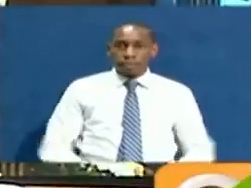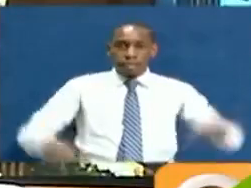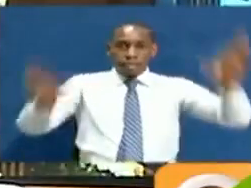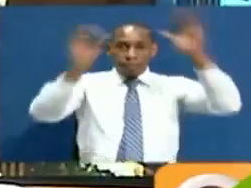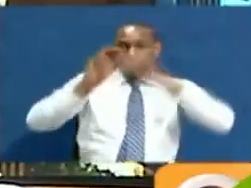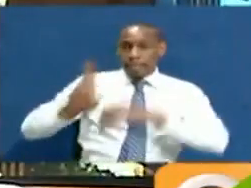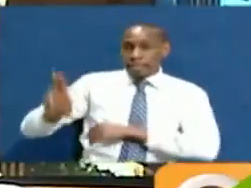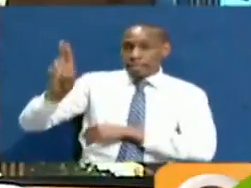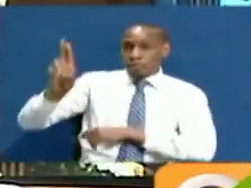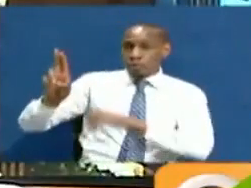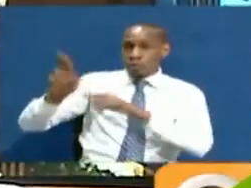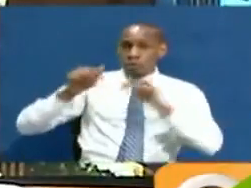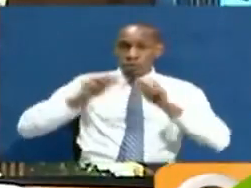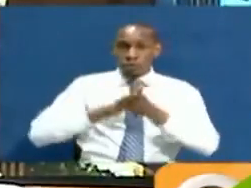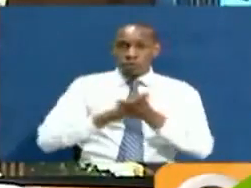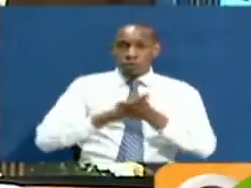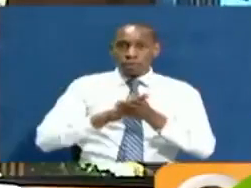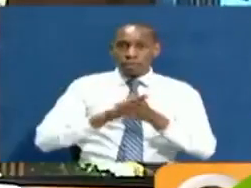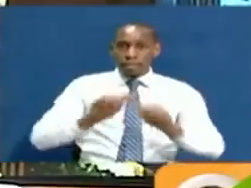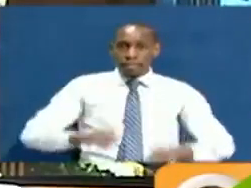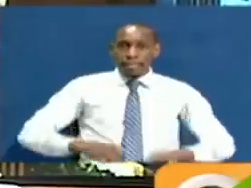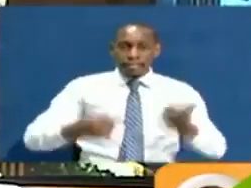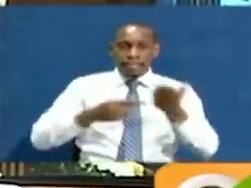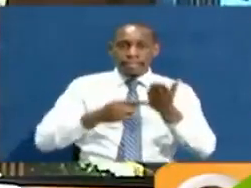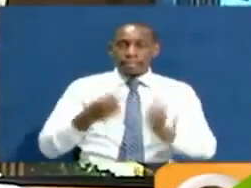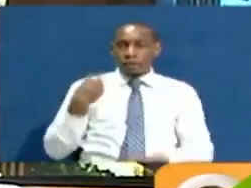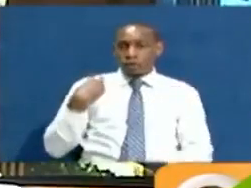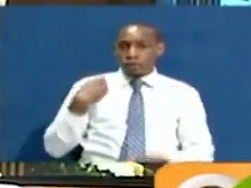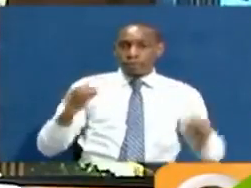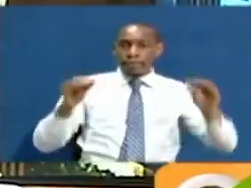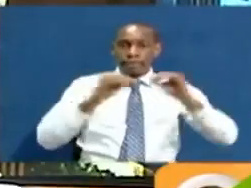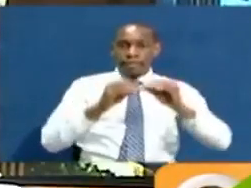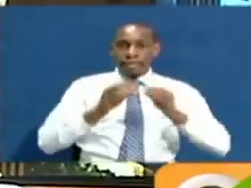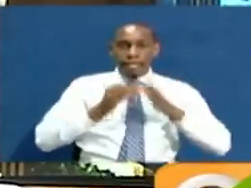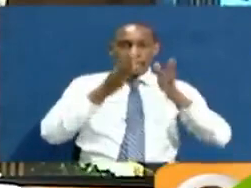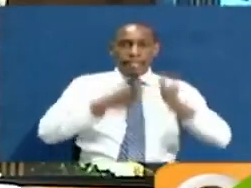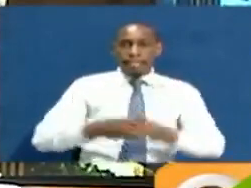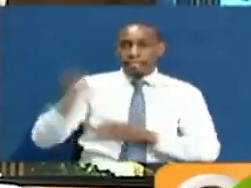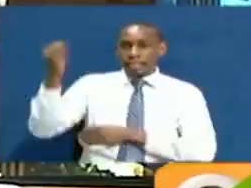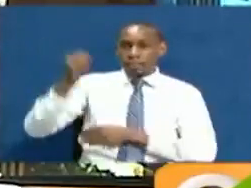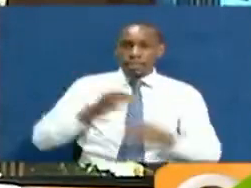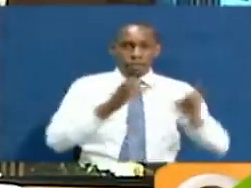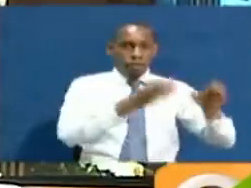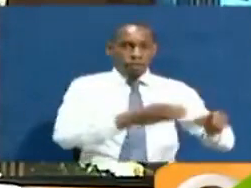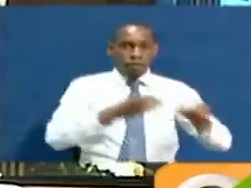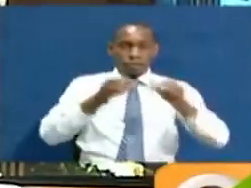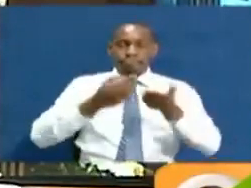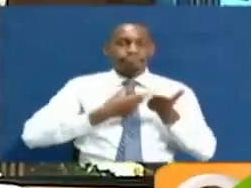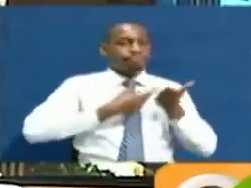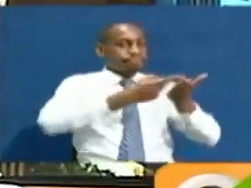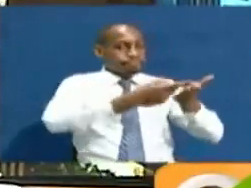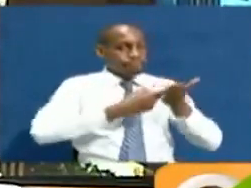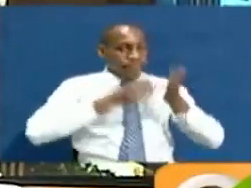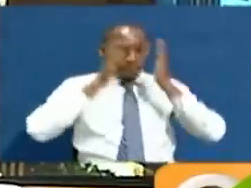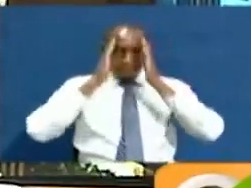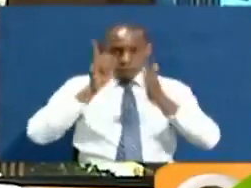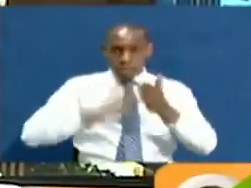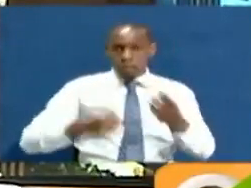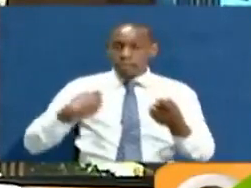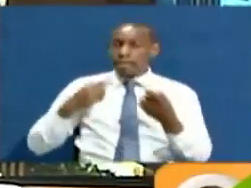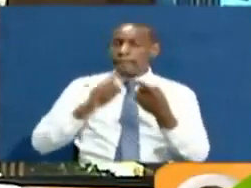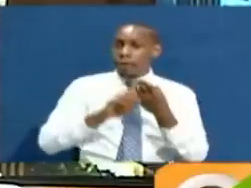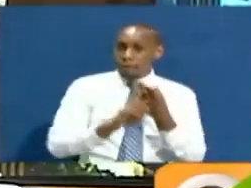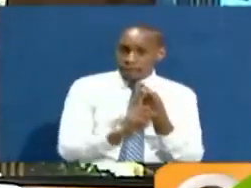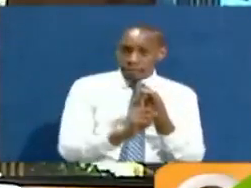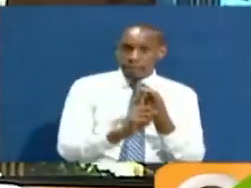President Uhuru Kenyatta today chaired a virtual consultative meeting with leaders of political parties where discussion centered on, among